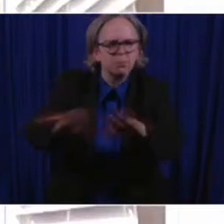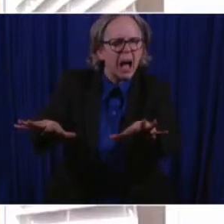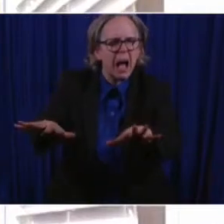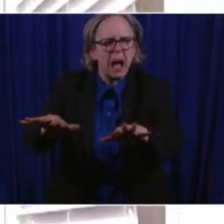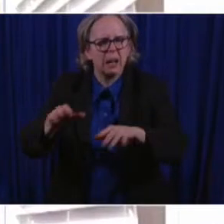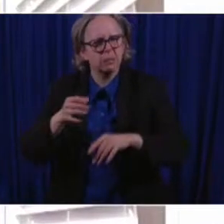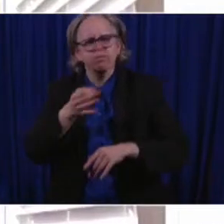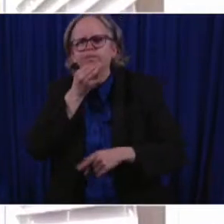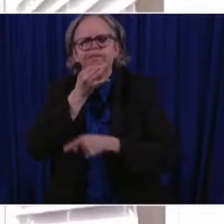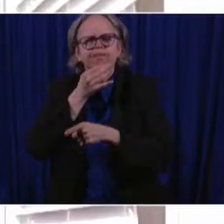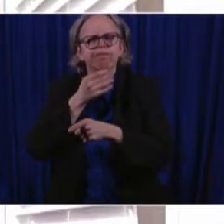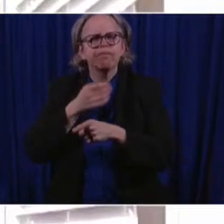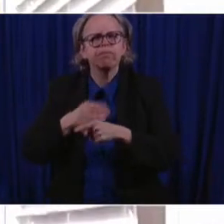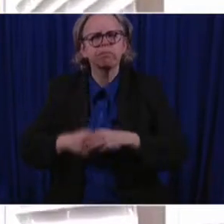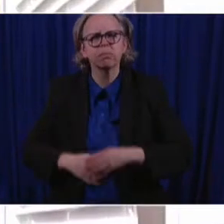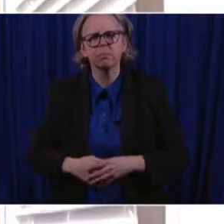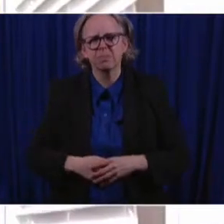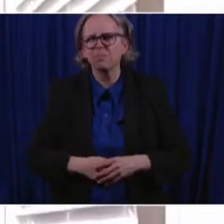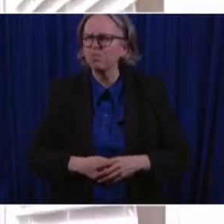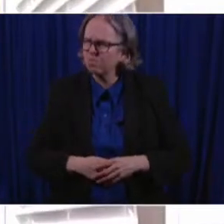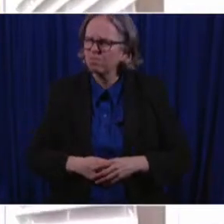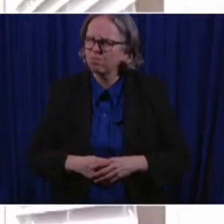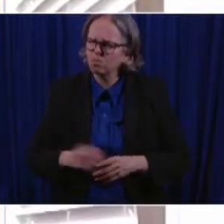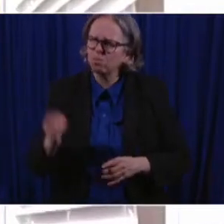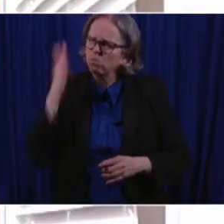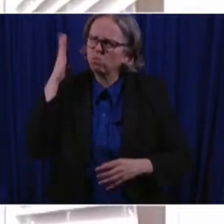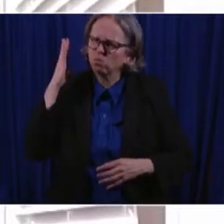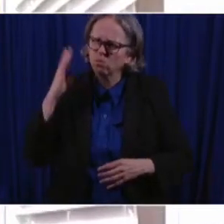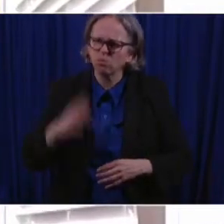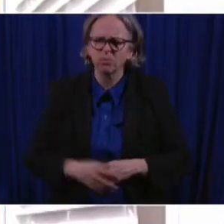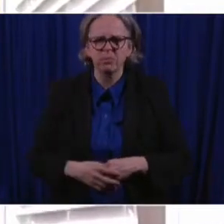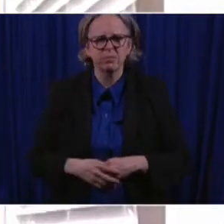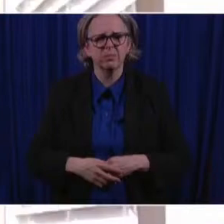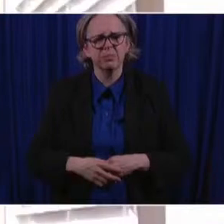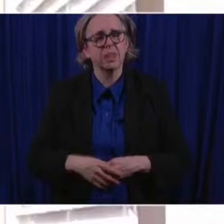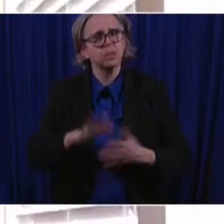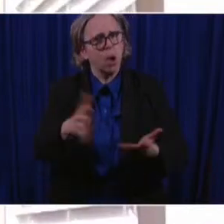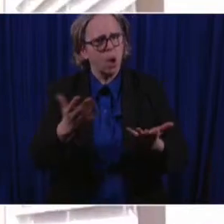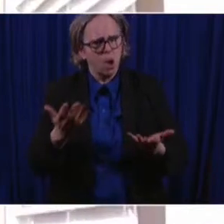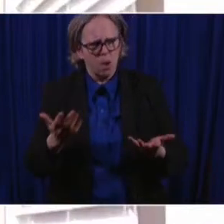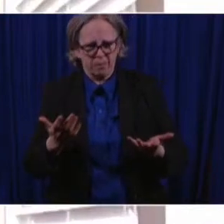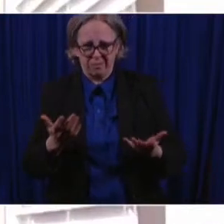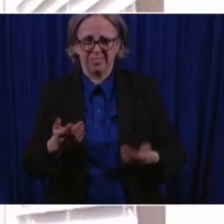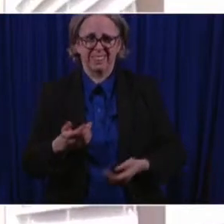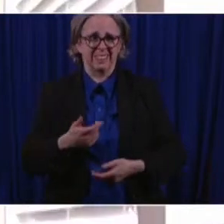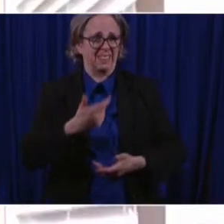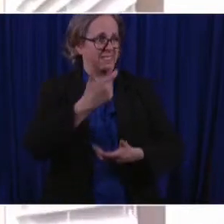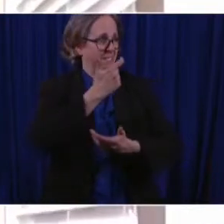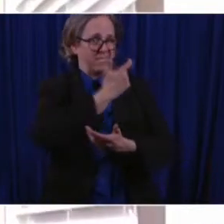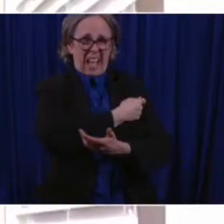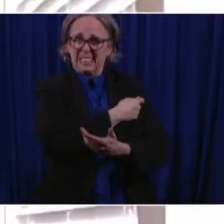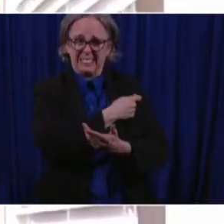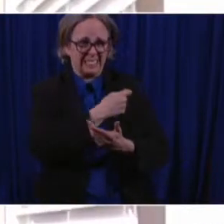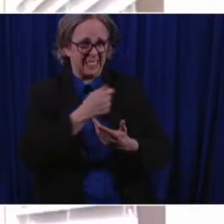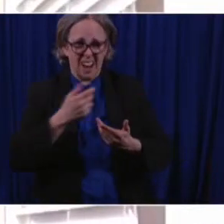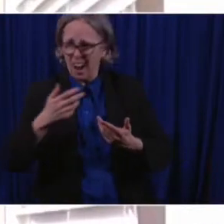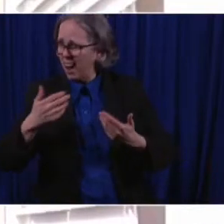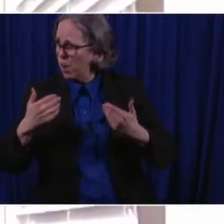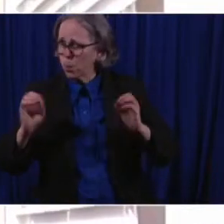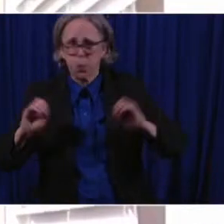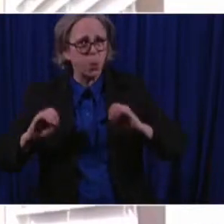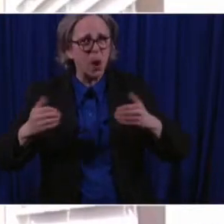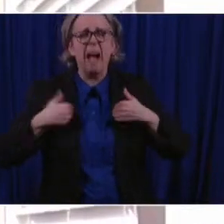are absolutely confident that were it not for the levels of vaccination that we enjoy today,